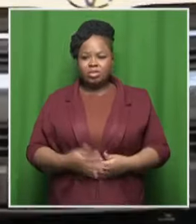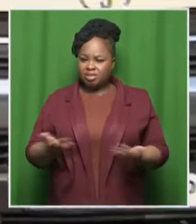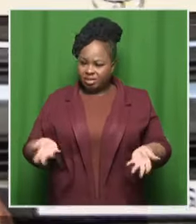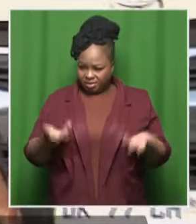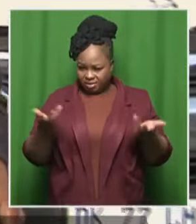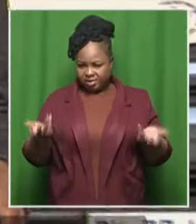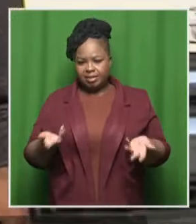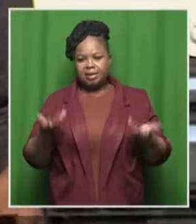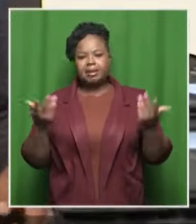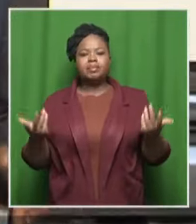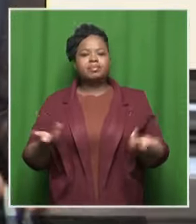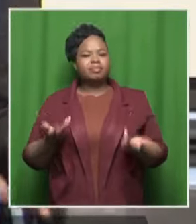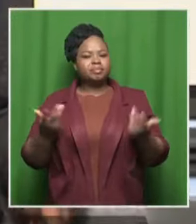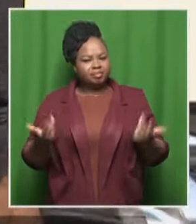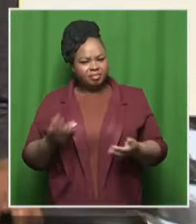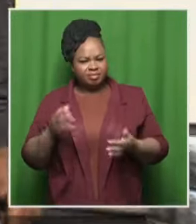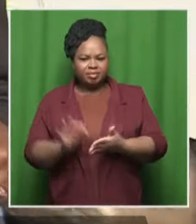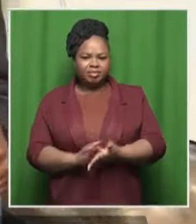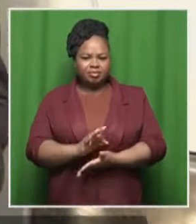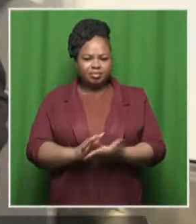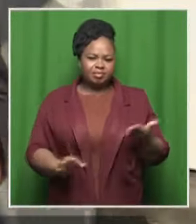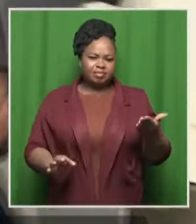we like for election,